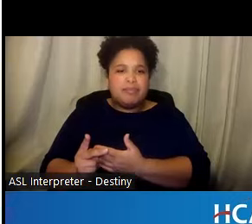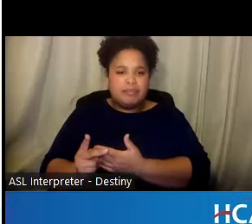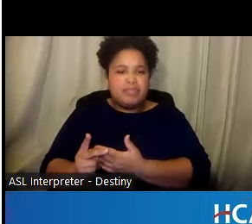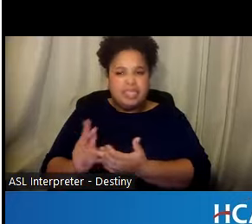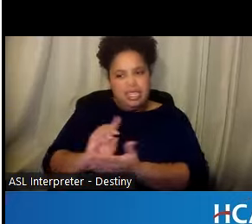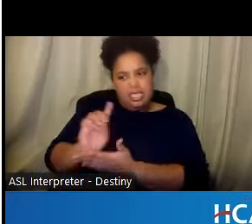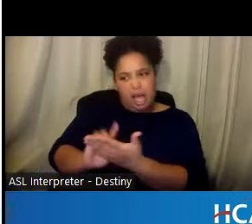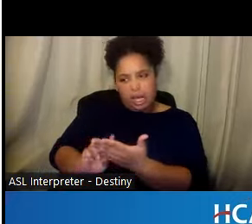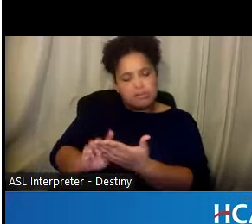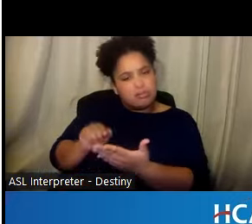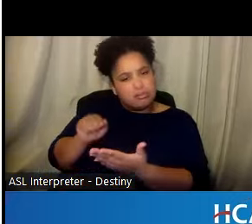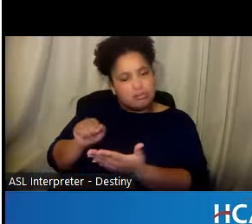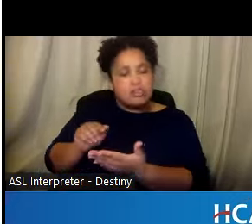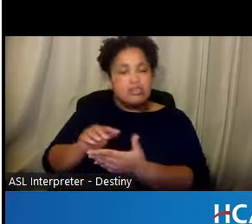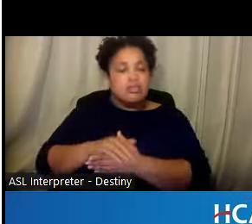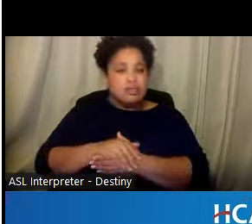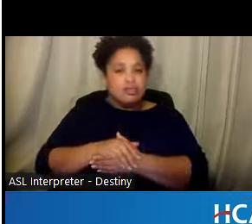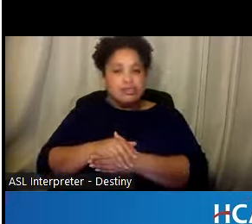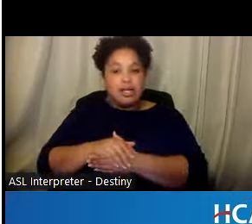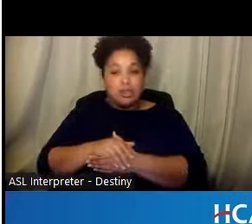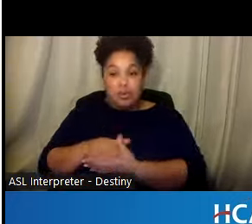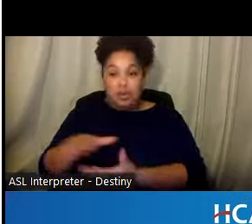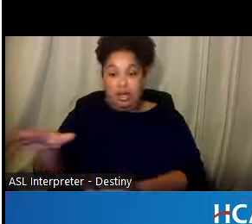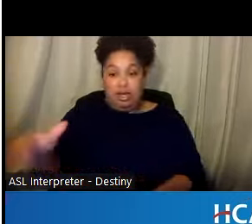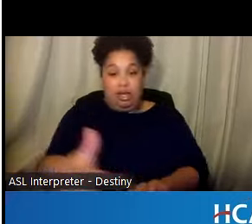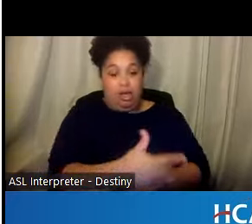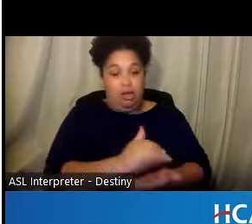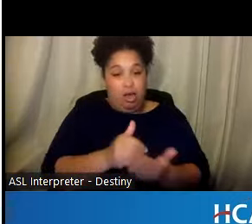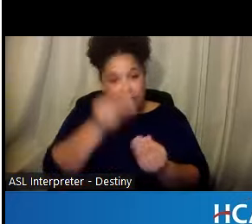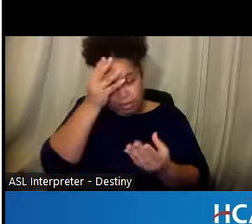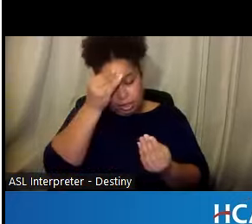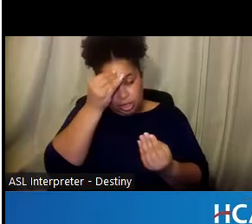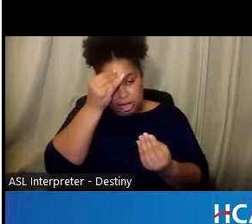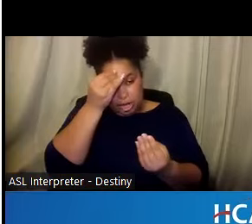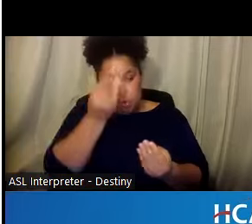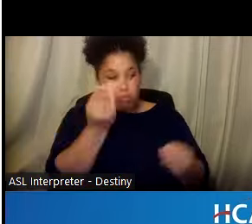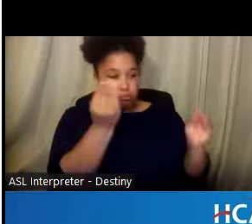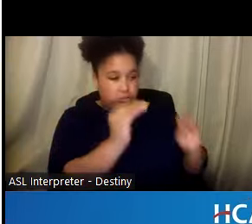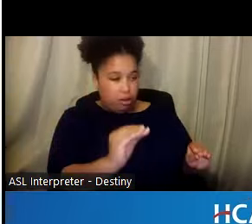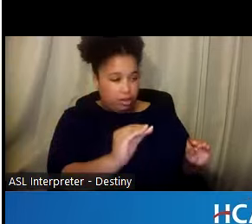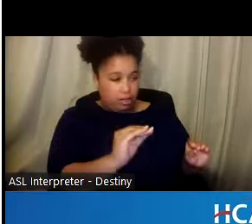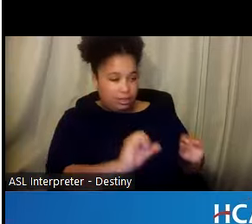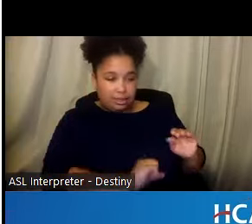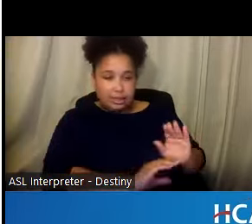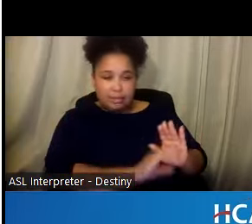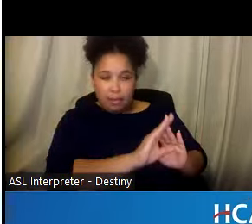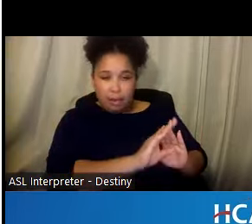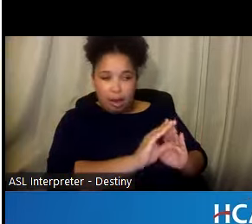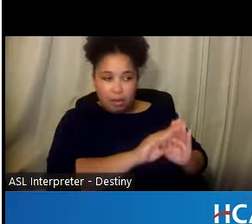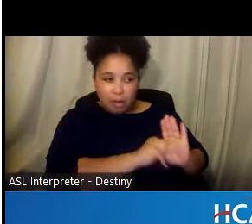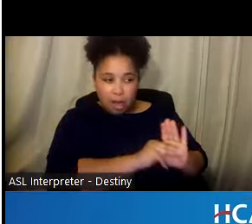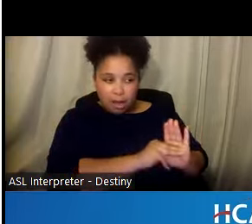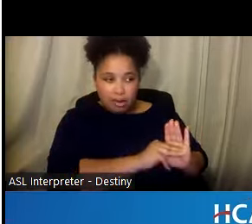design that we would then take back and incorporate into the model and then present back in virtual